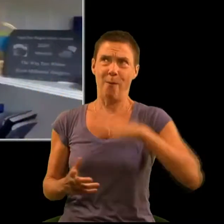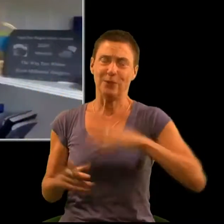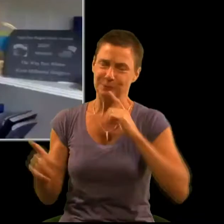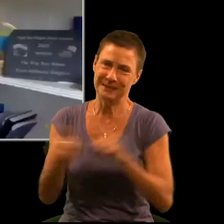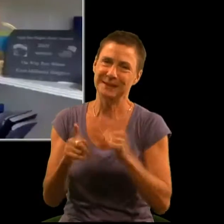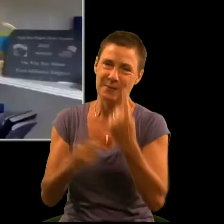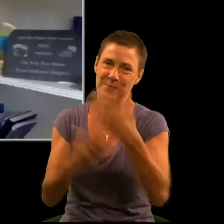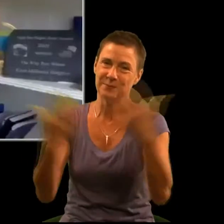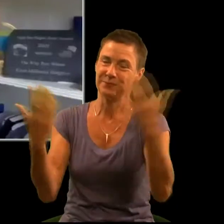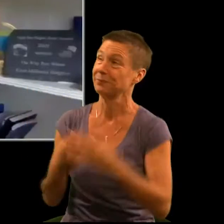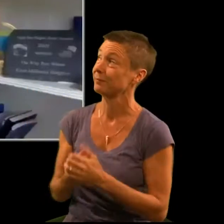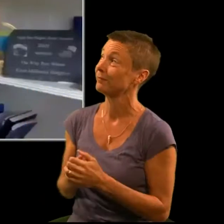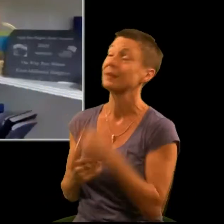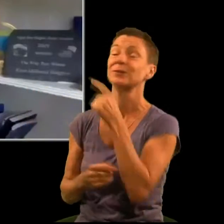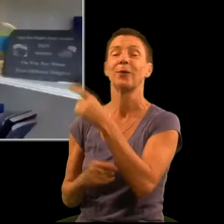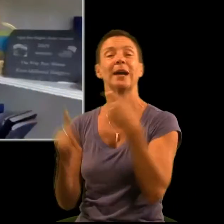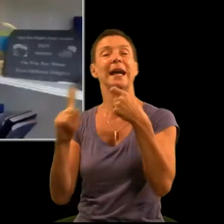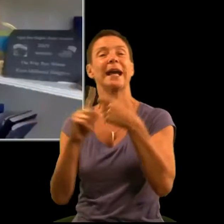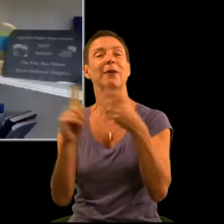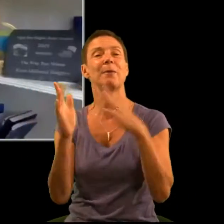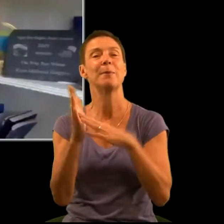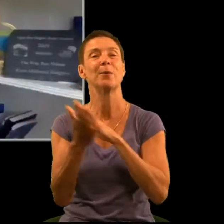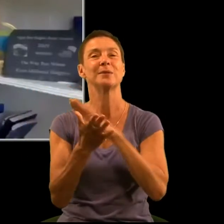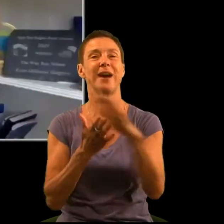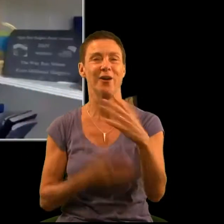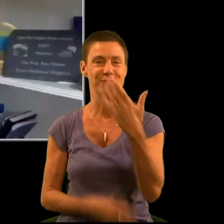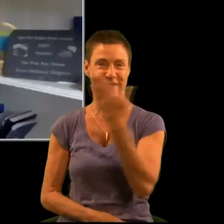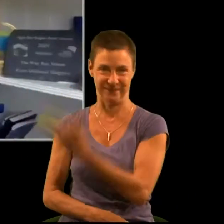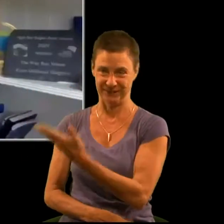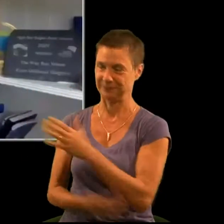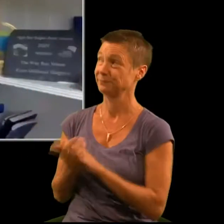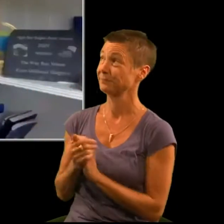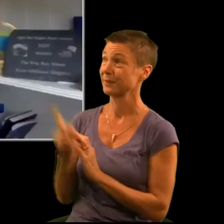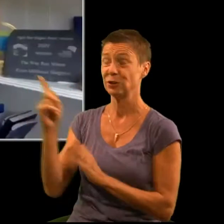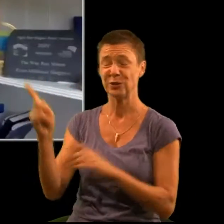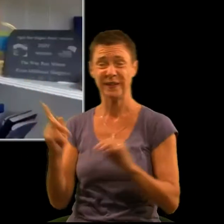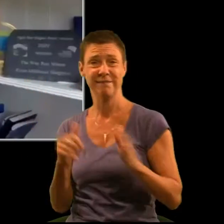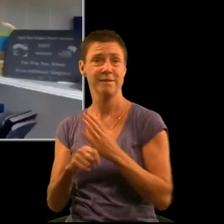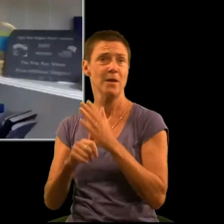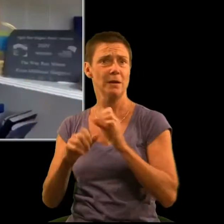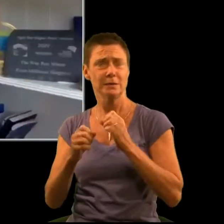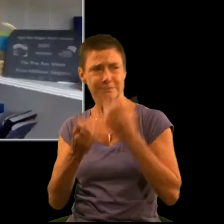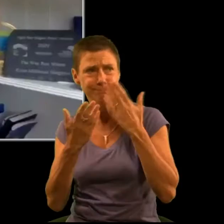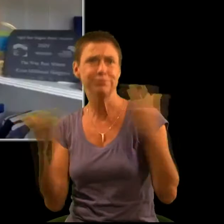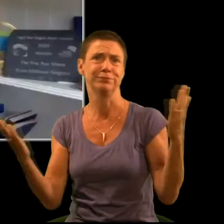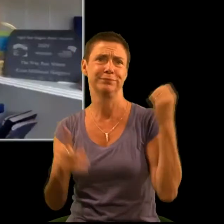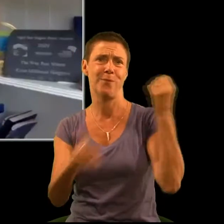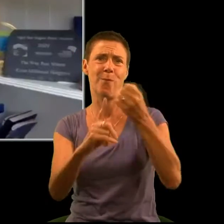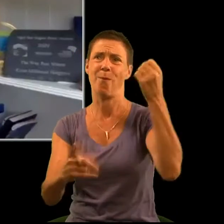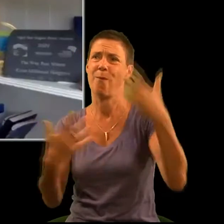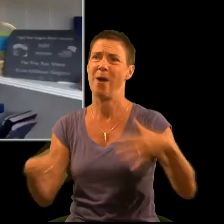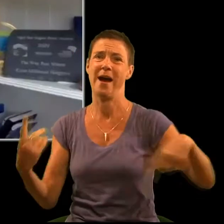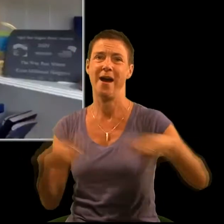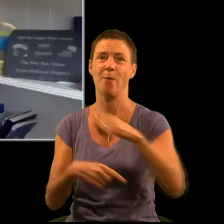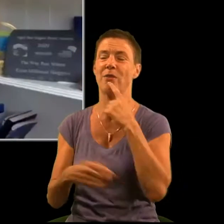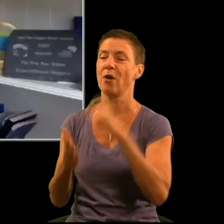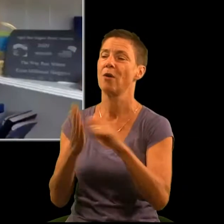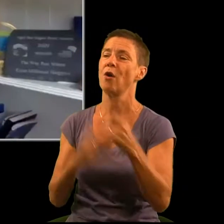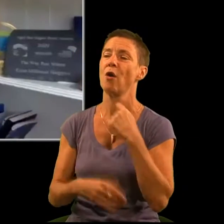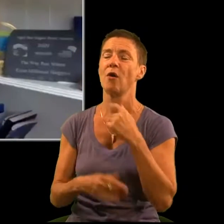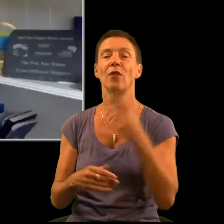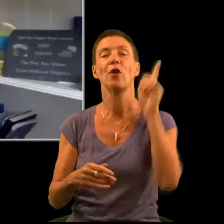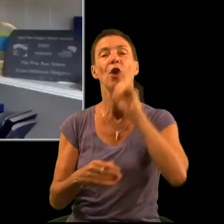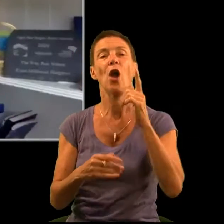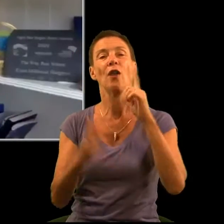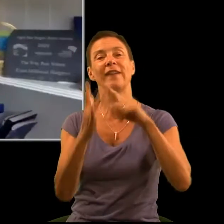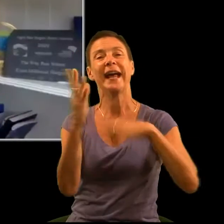So I'll introduce Kiran Millwood Hargrave to you. She first burst onto the scene with her novel, The Girl of Ink and Stars, a beautiful